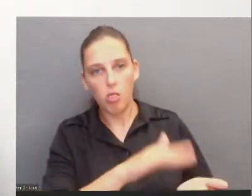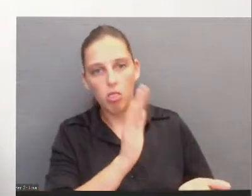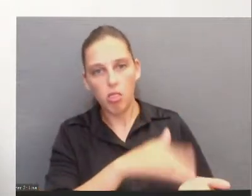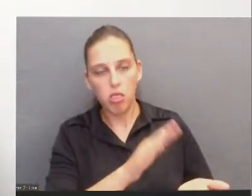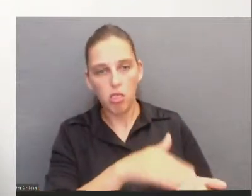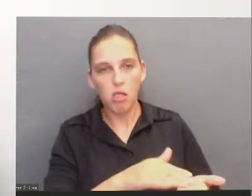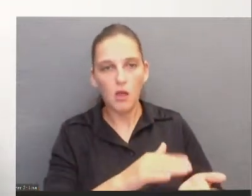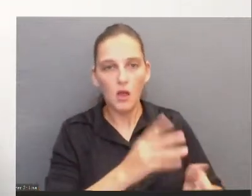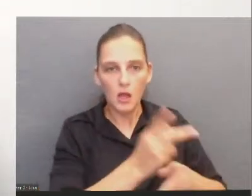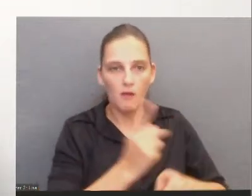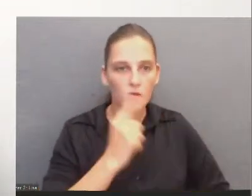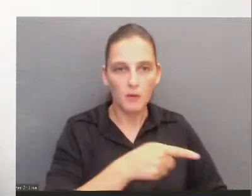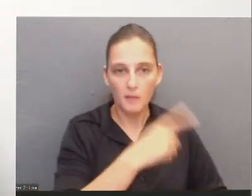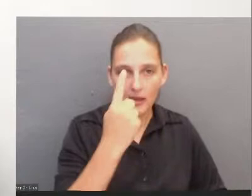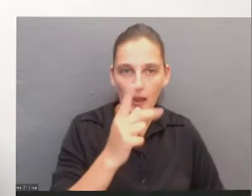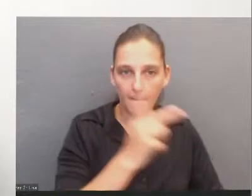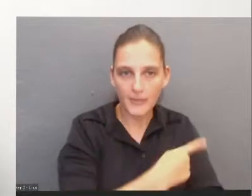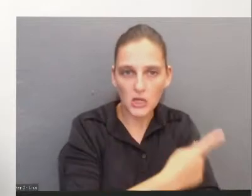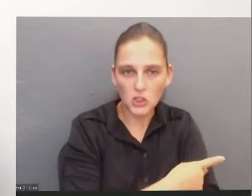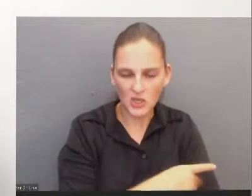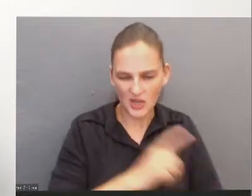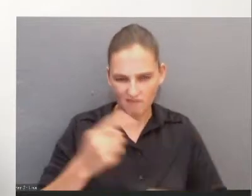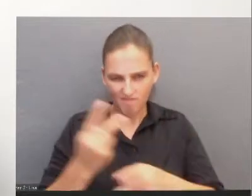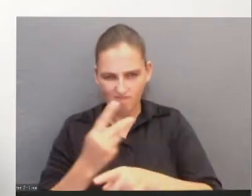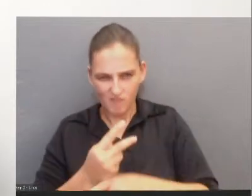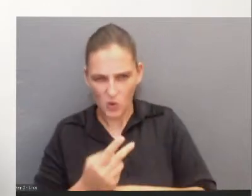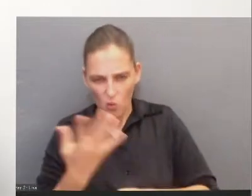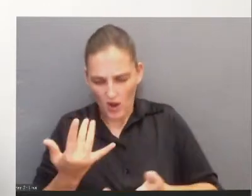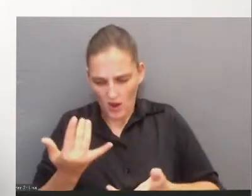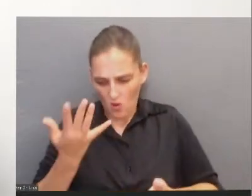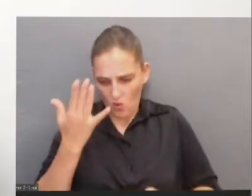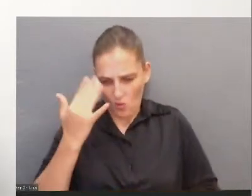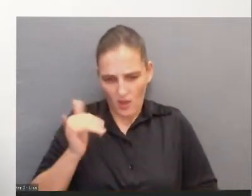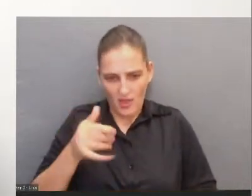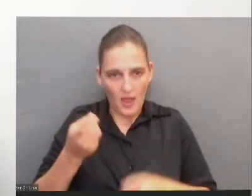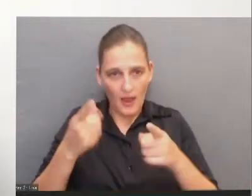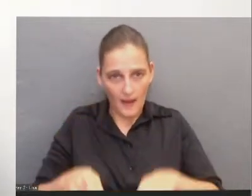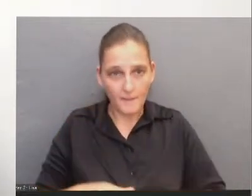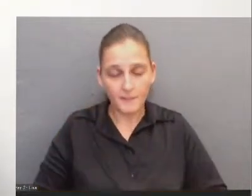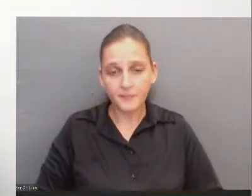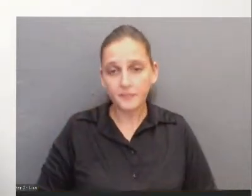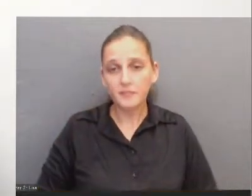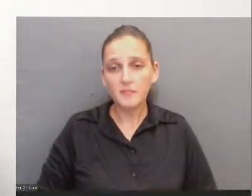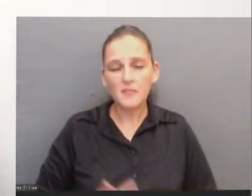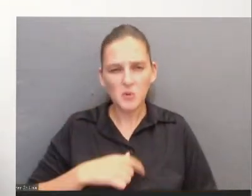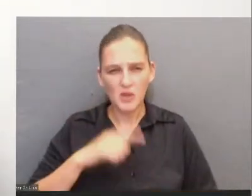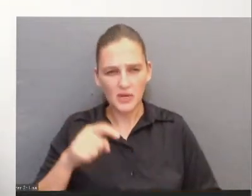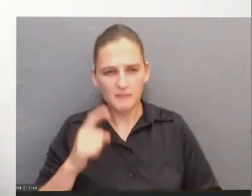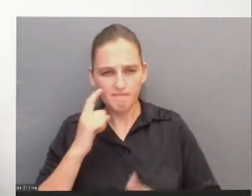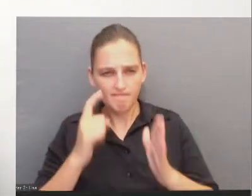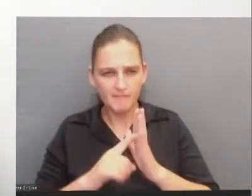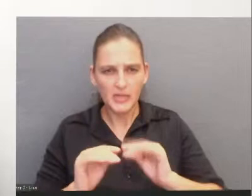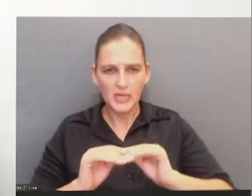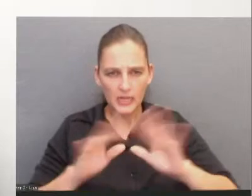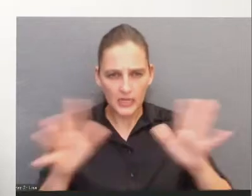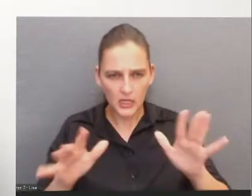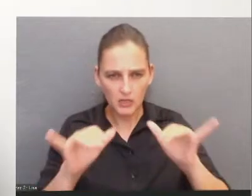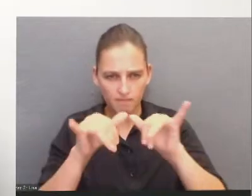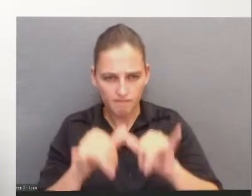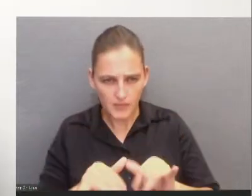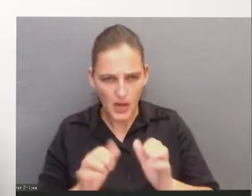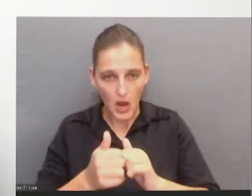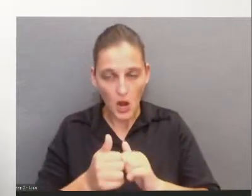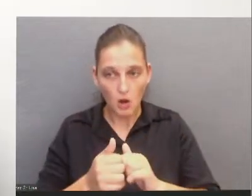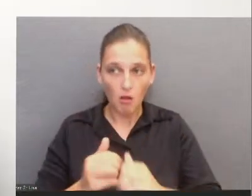happened there and likely elsewhere. And third, we need to identify clear measures that avoid repeats in this pandemic as well as future ones.